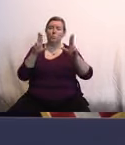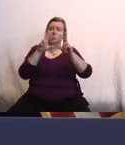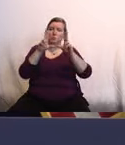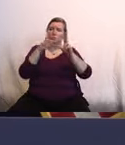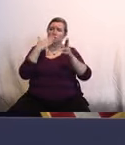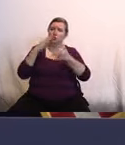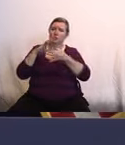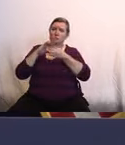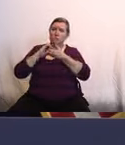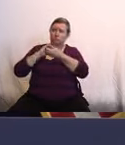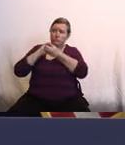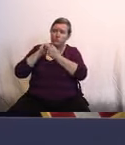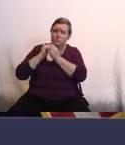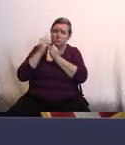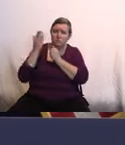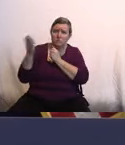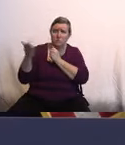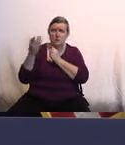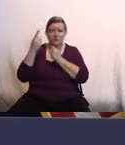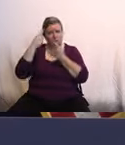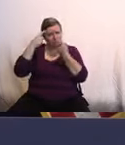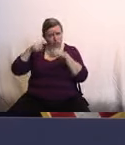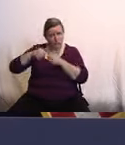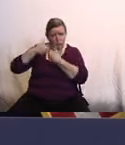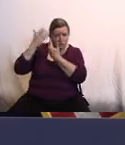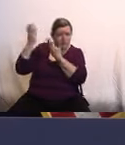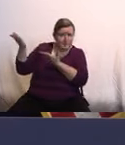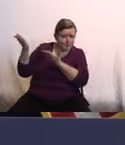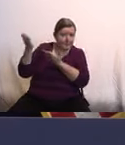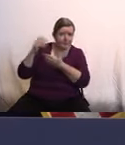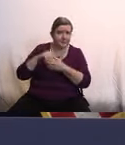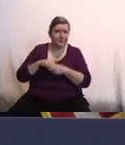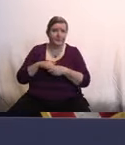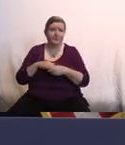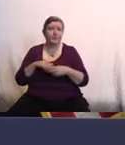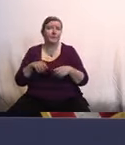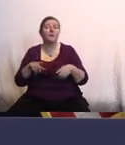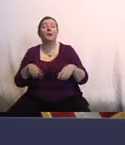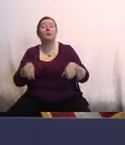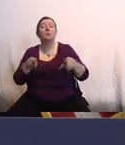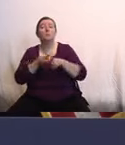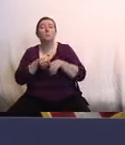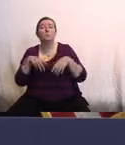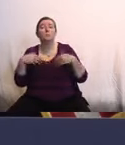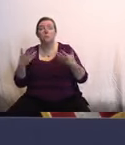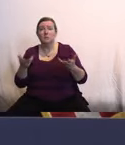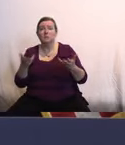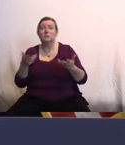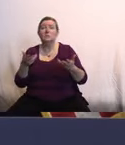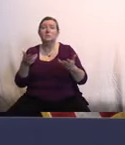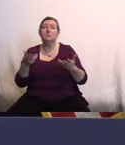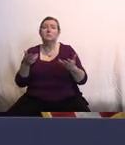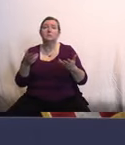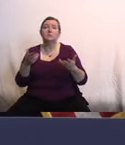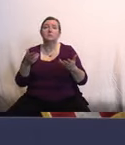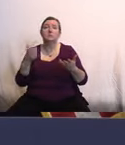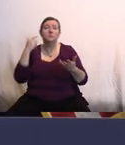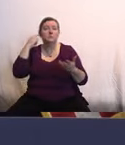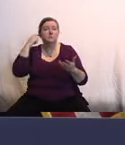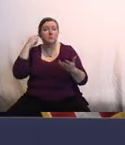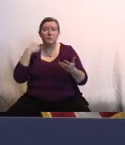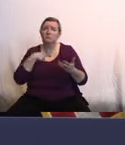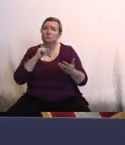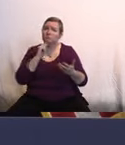leadership. And by the way, importantly, it has been left, we mean this is all seriousness with